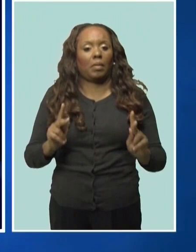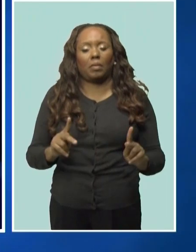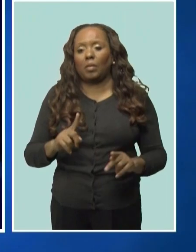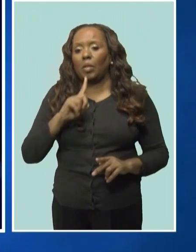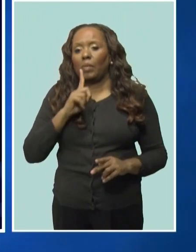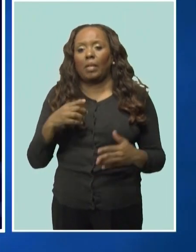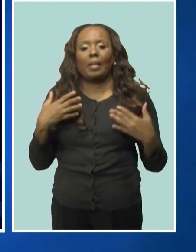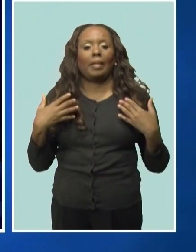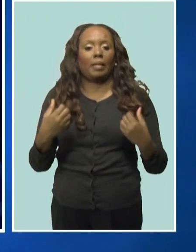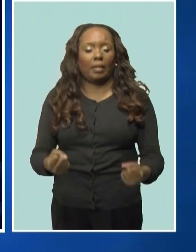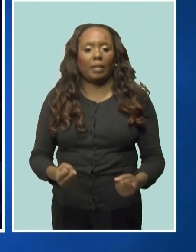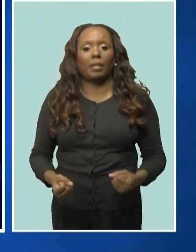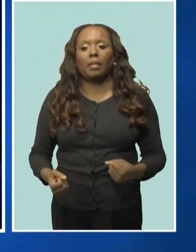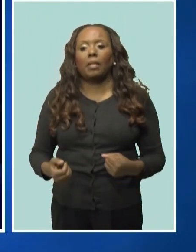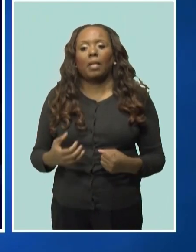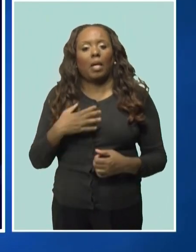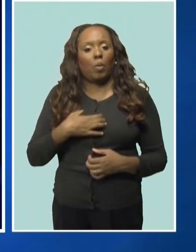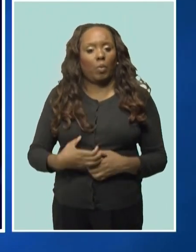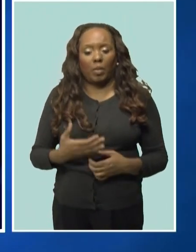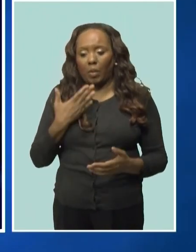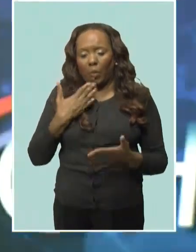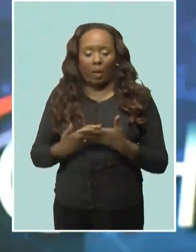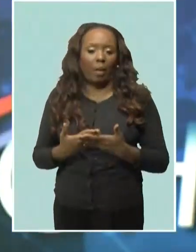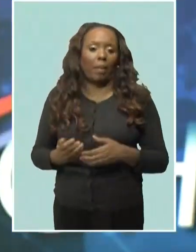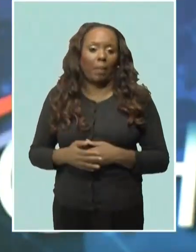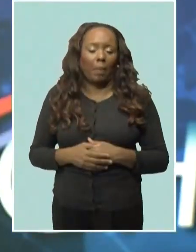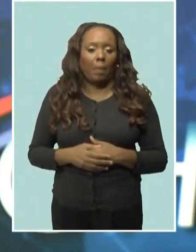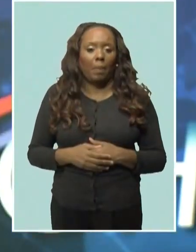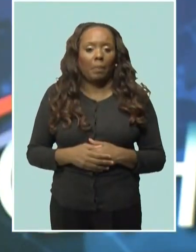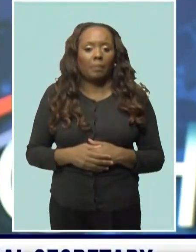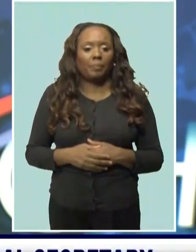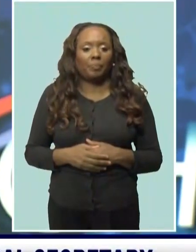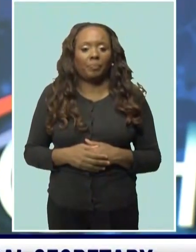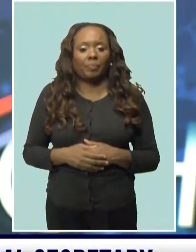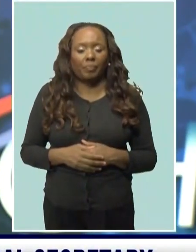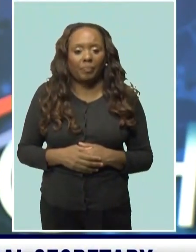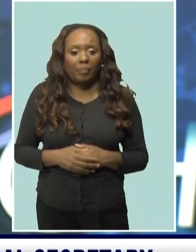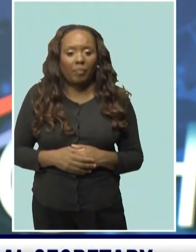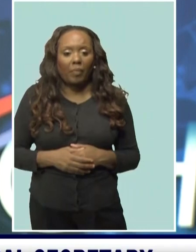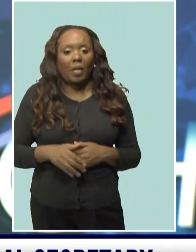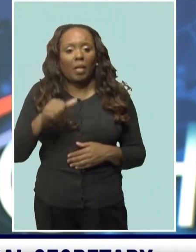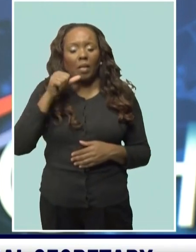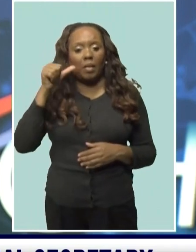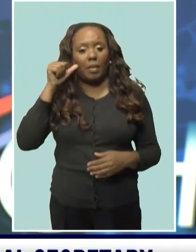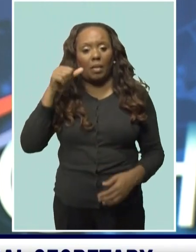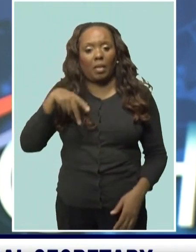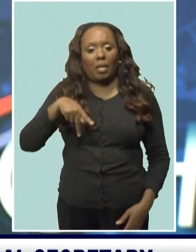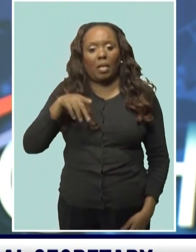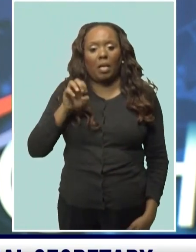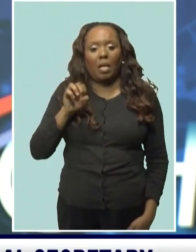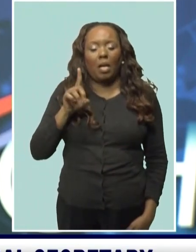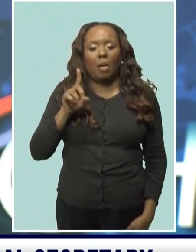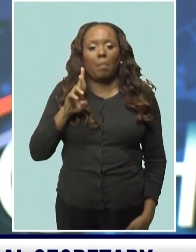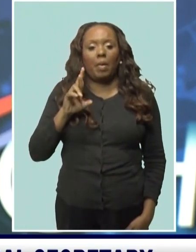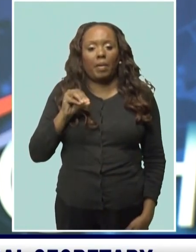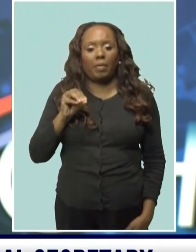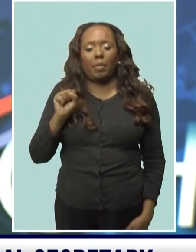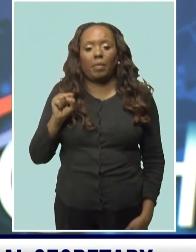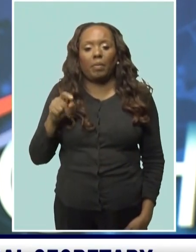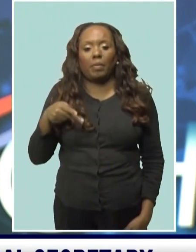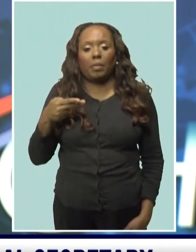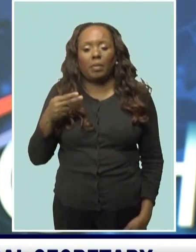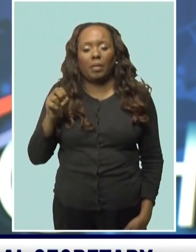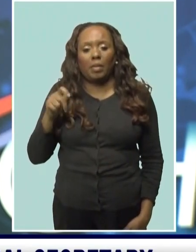healing to take place, and I wish them well in that regard. Well, speaking after a meeting yesterday, Pedro Shepherd confirmed he had been